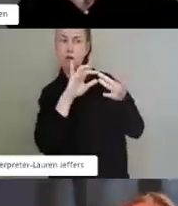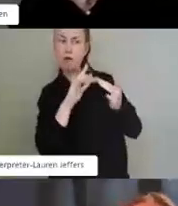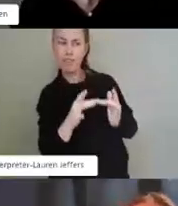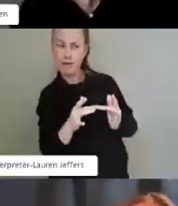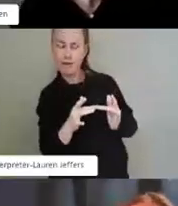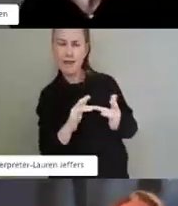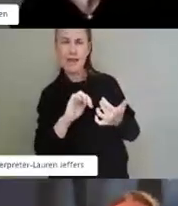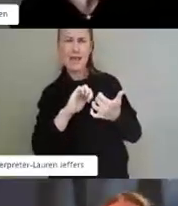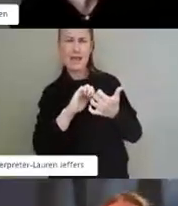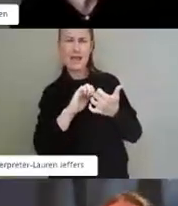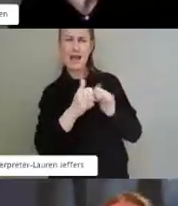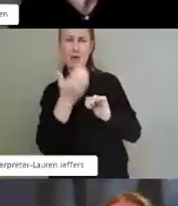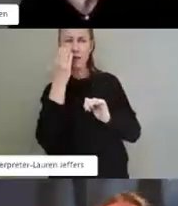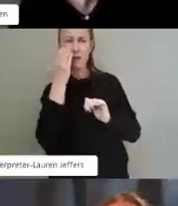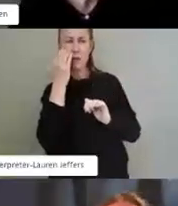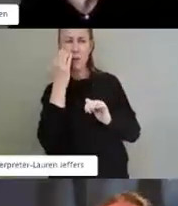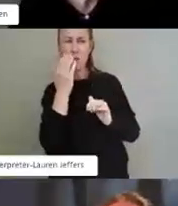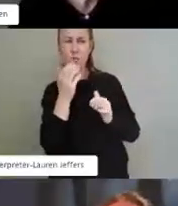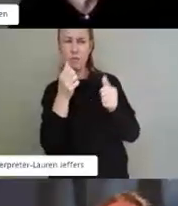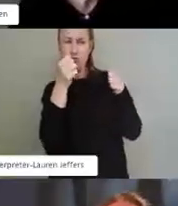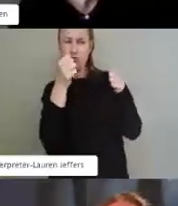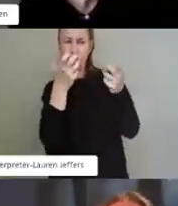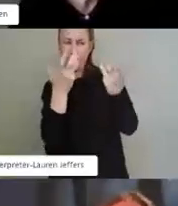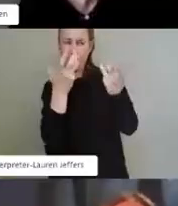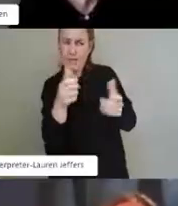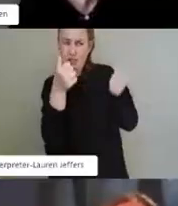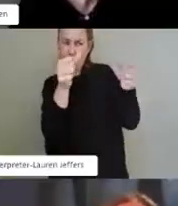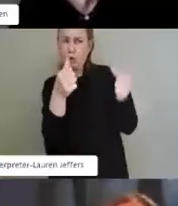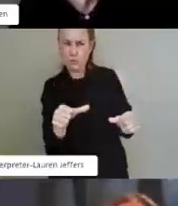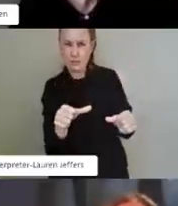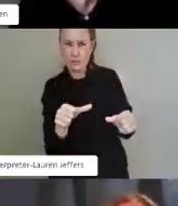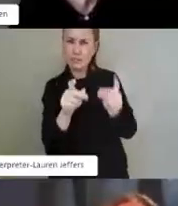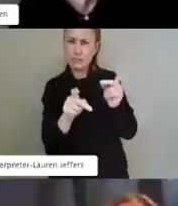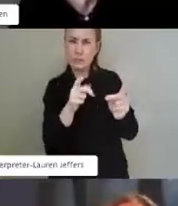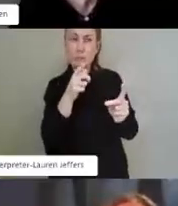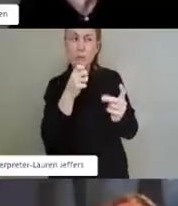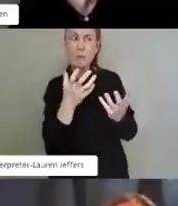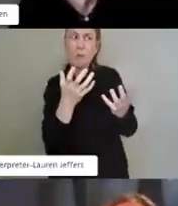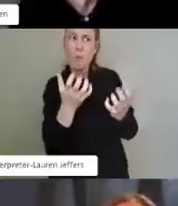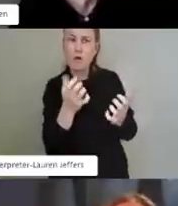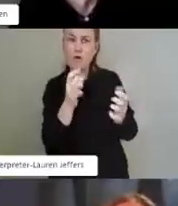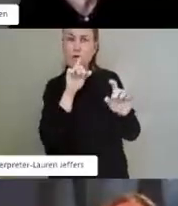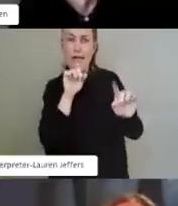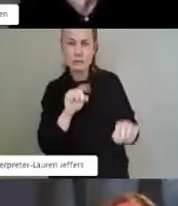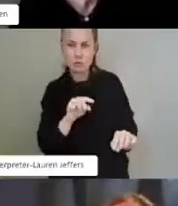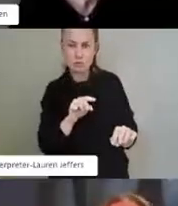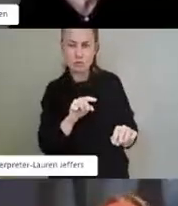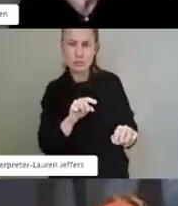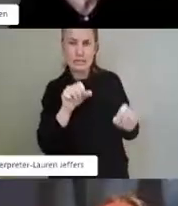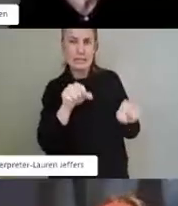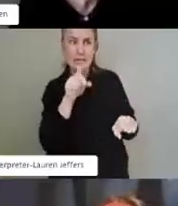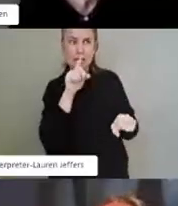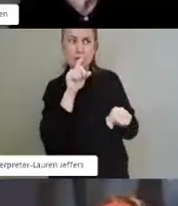know when those responses are posted so that the people who are wanting responses can actually see